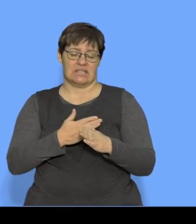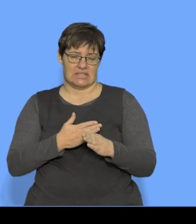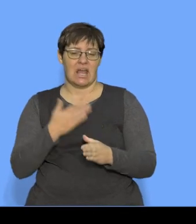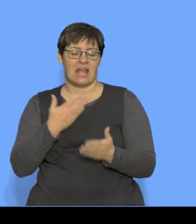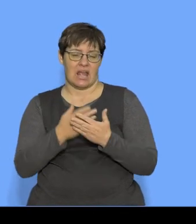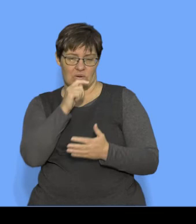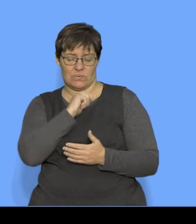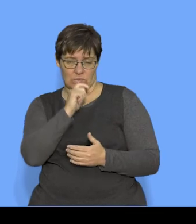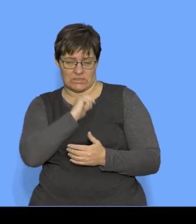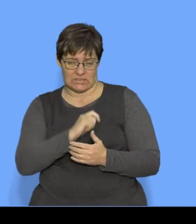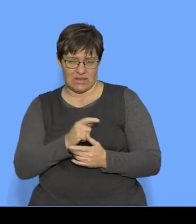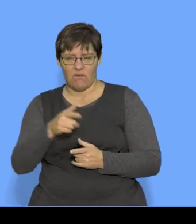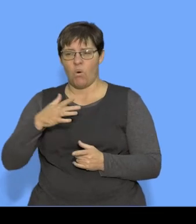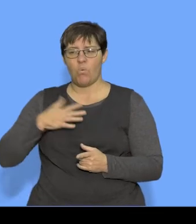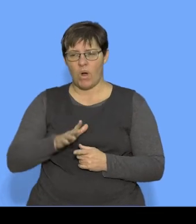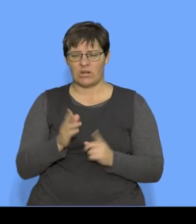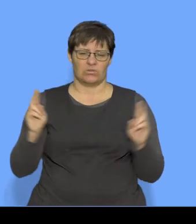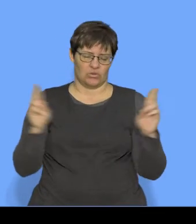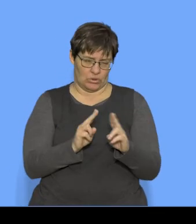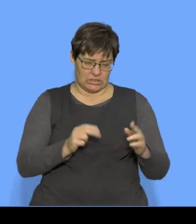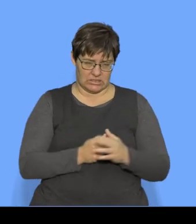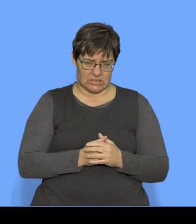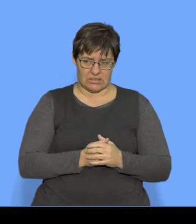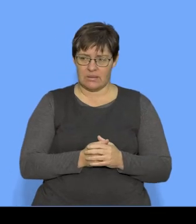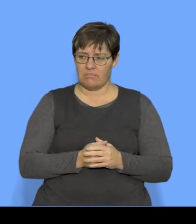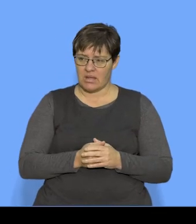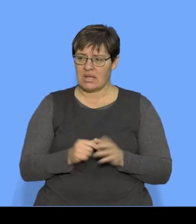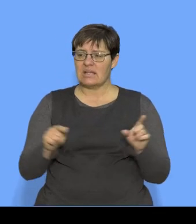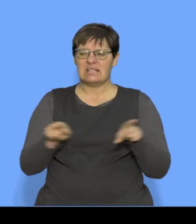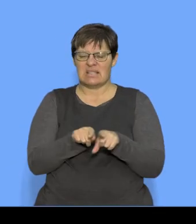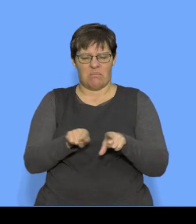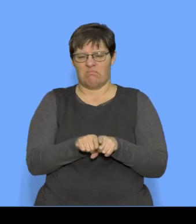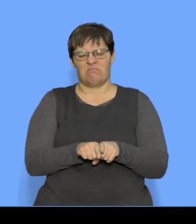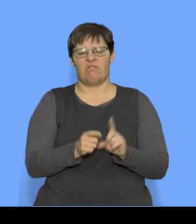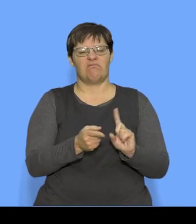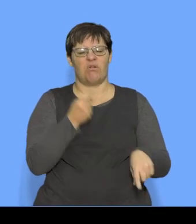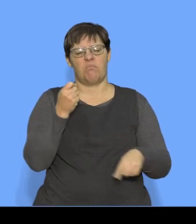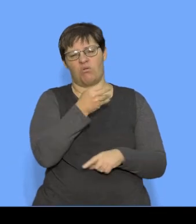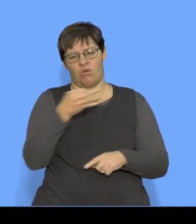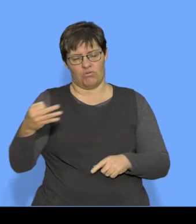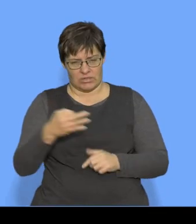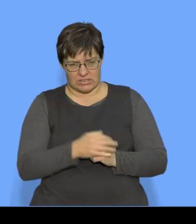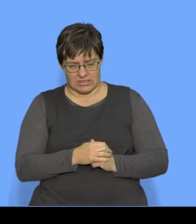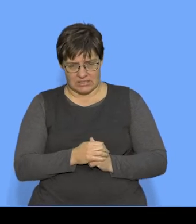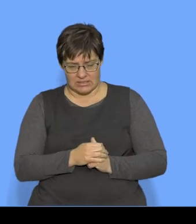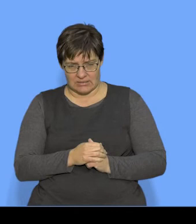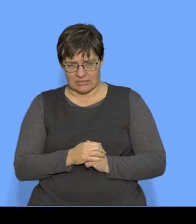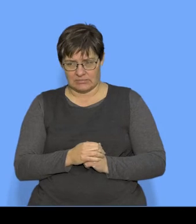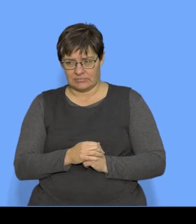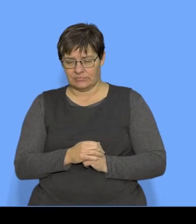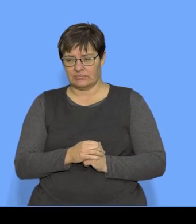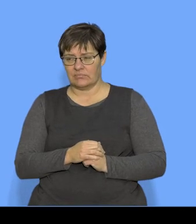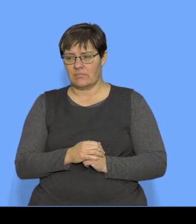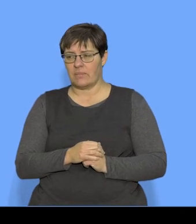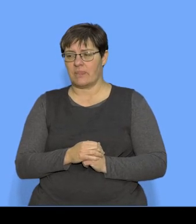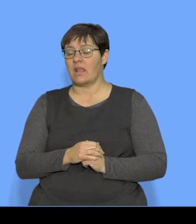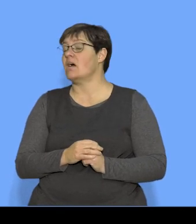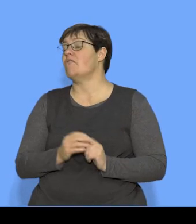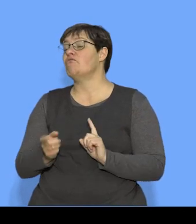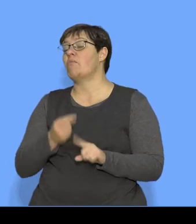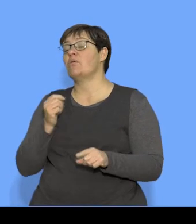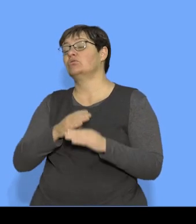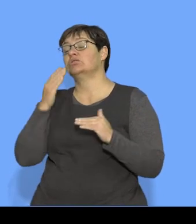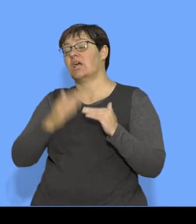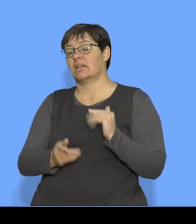the reasons that you can use if you want to just shorten it. But the very short way is just to say from congruency. So as